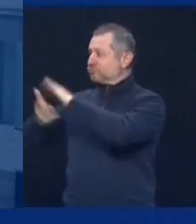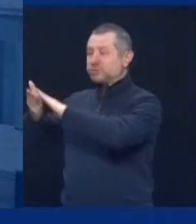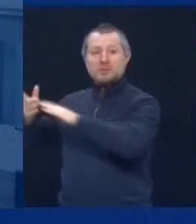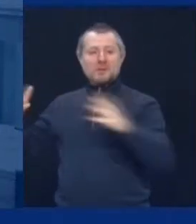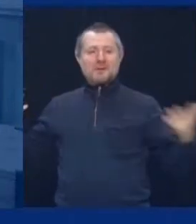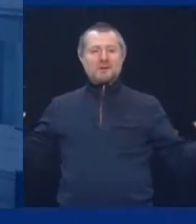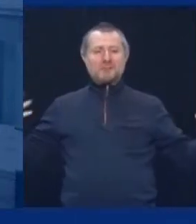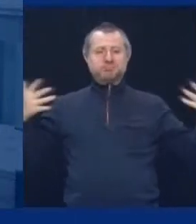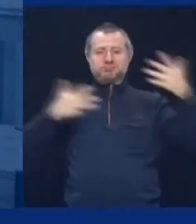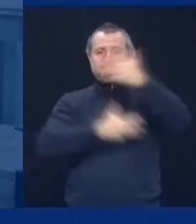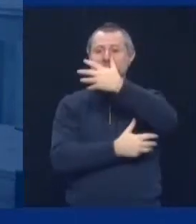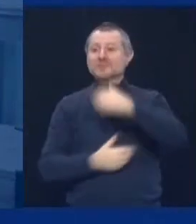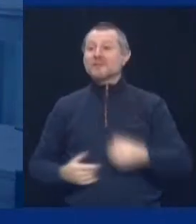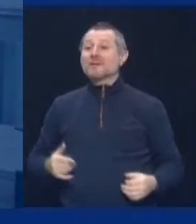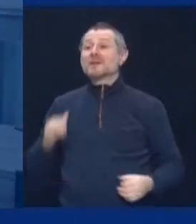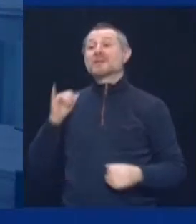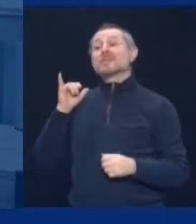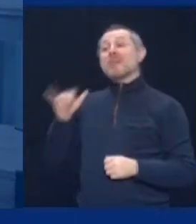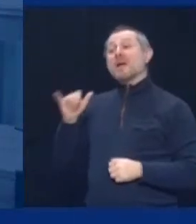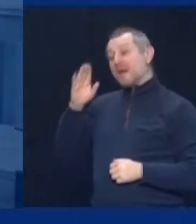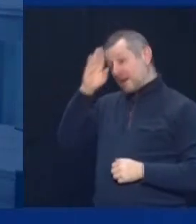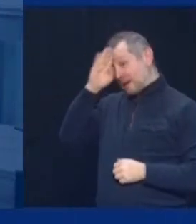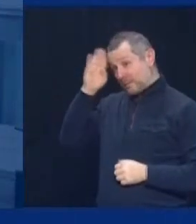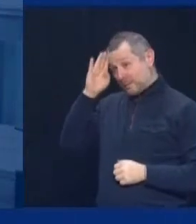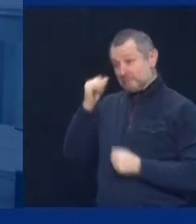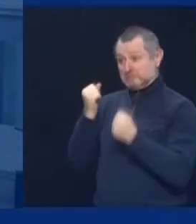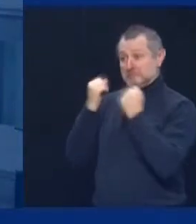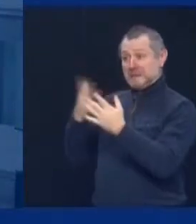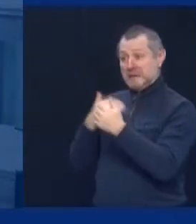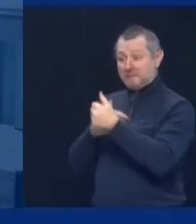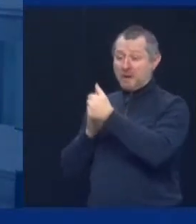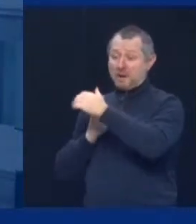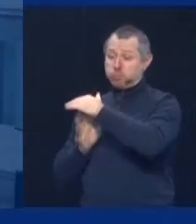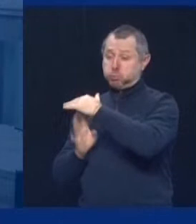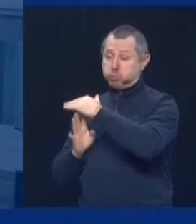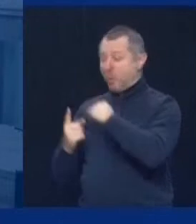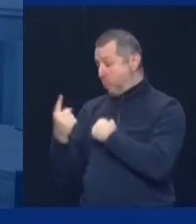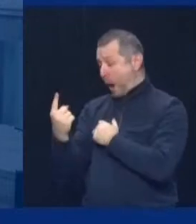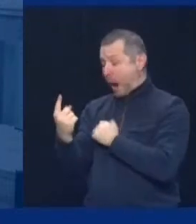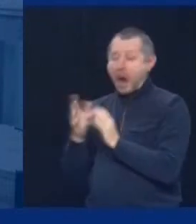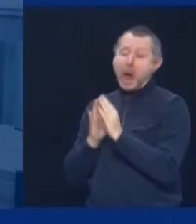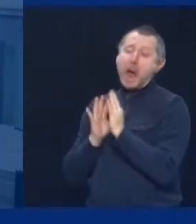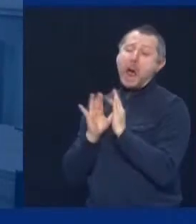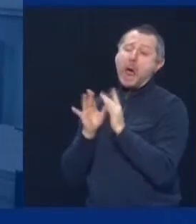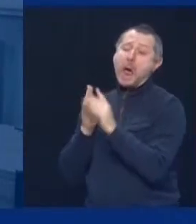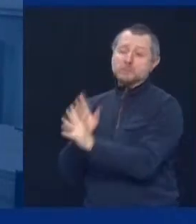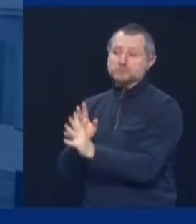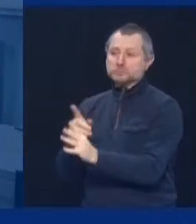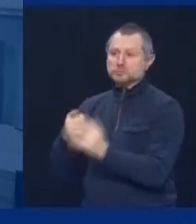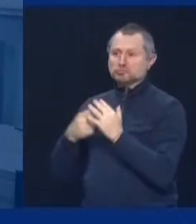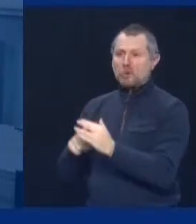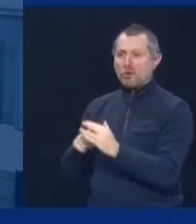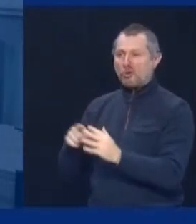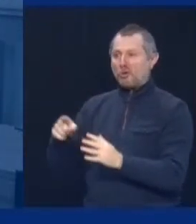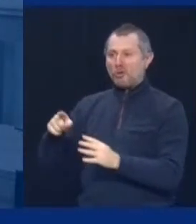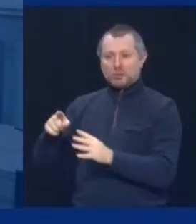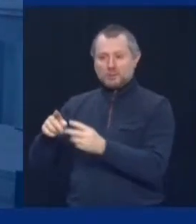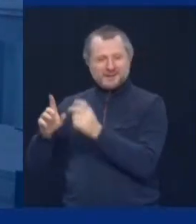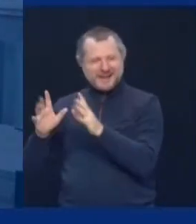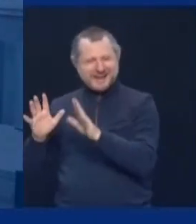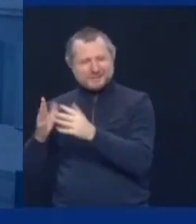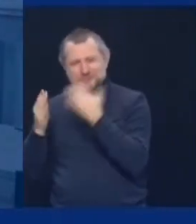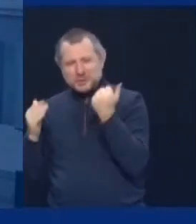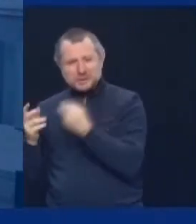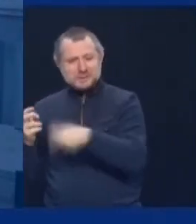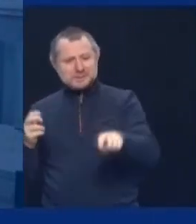high COVID rate. Start to transfer to this other hospitals. Well, that's not how we work. Well,